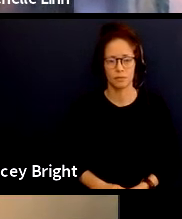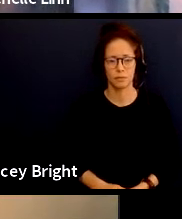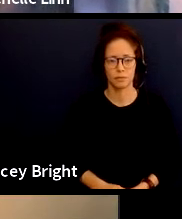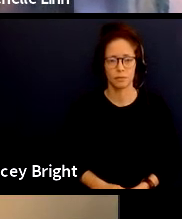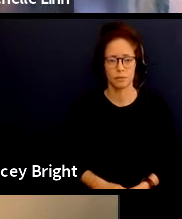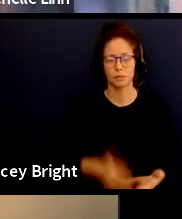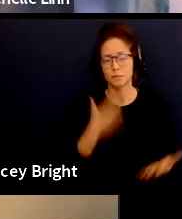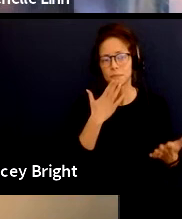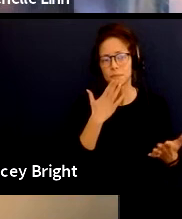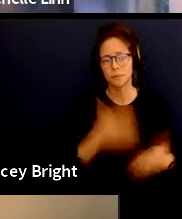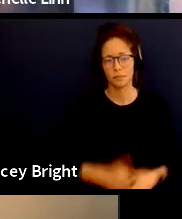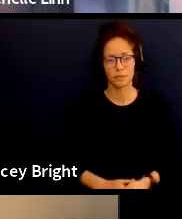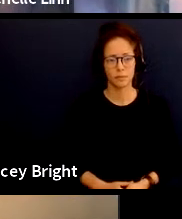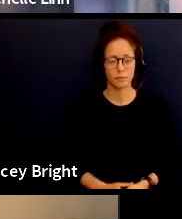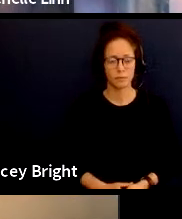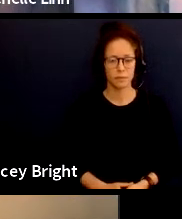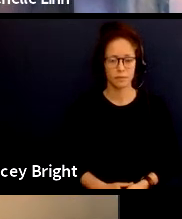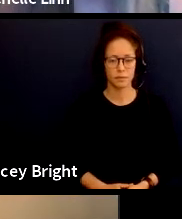Thank you.